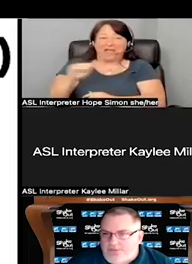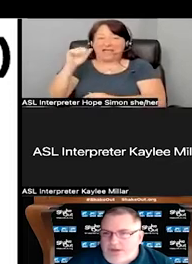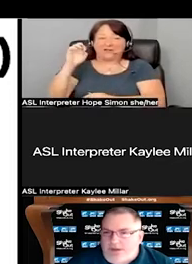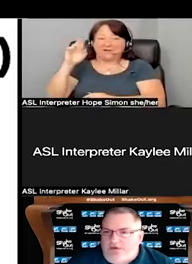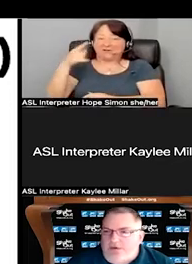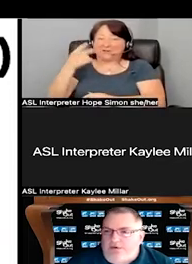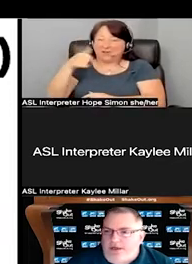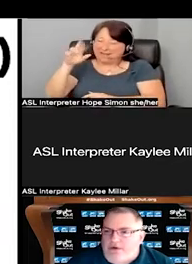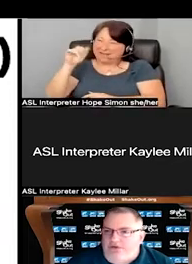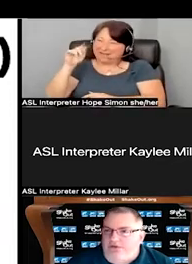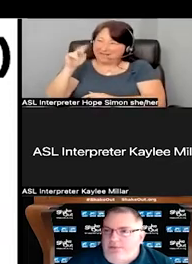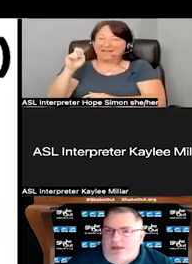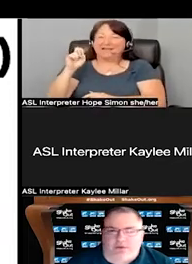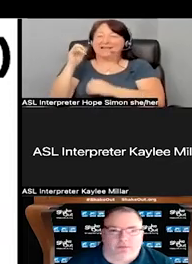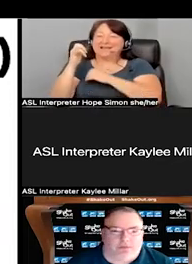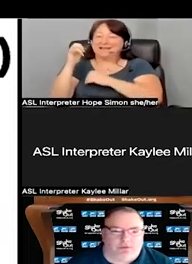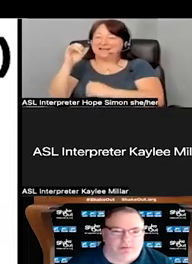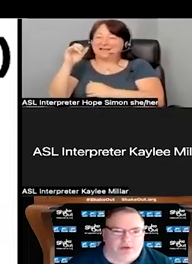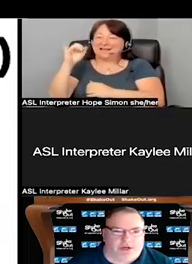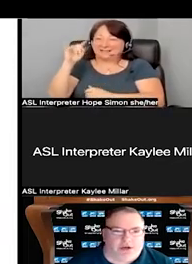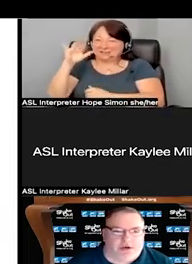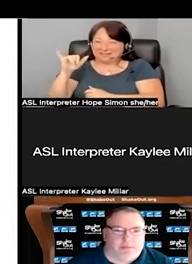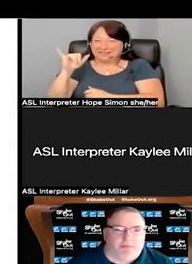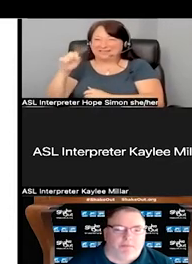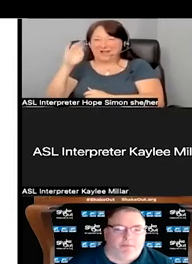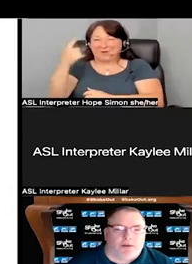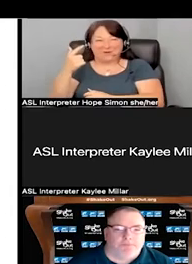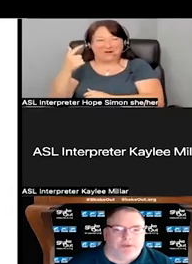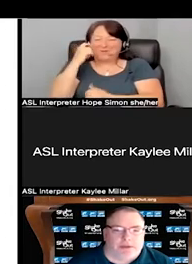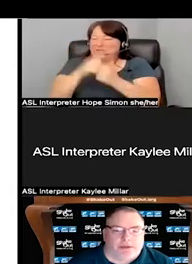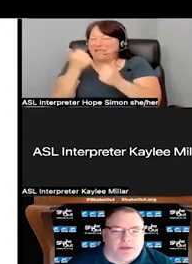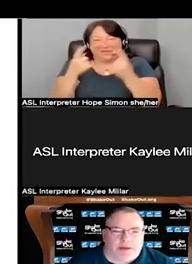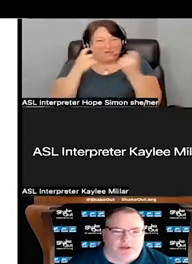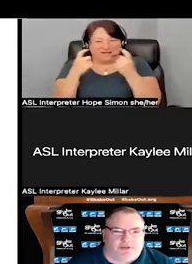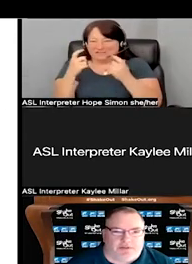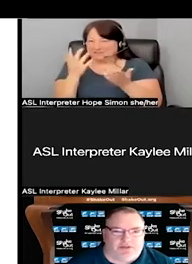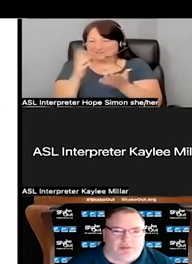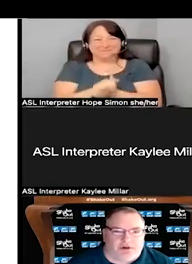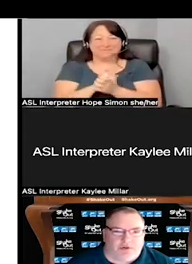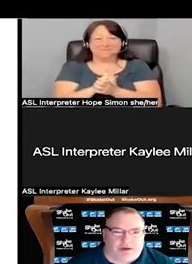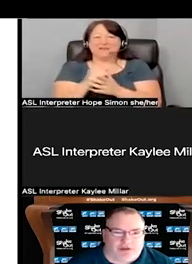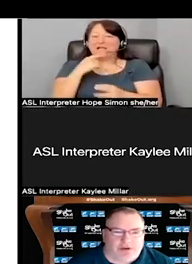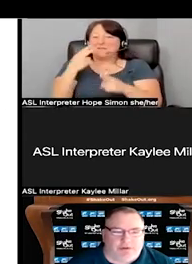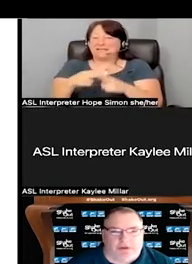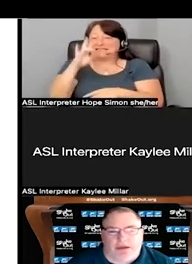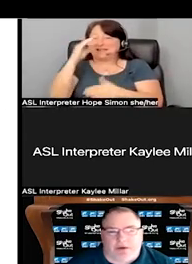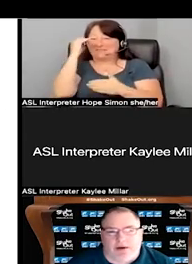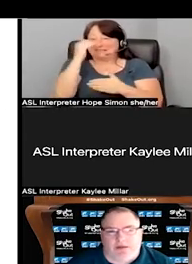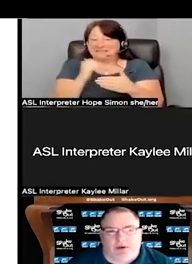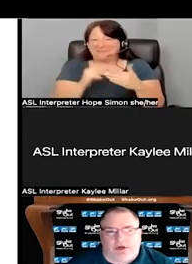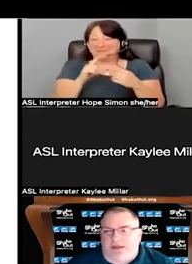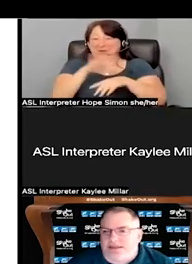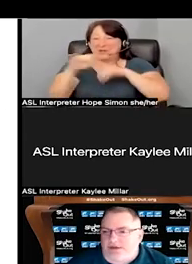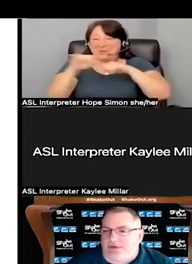info@earthquakecountry.org for any questions about what we've been sharing here. I mentioned the seven steps to earthquake safety, really the key